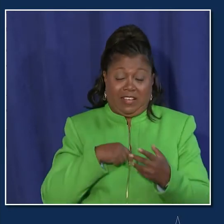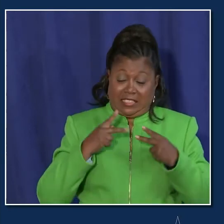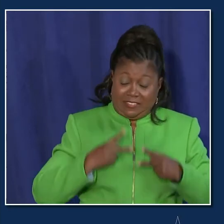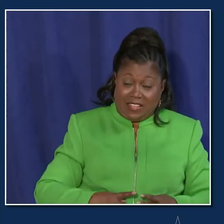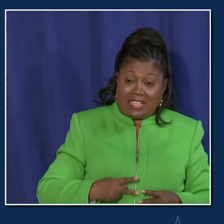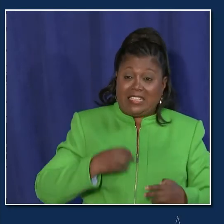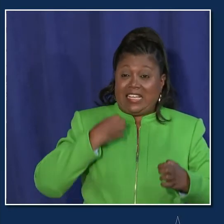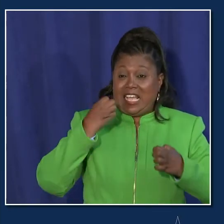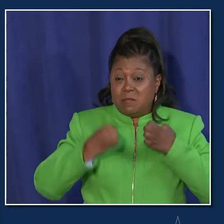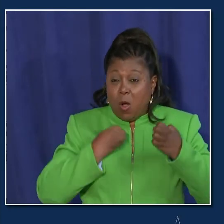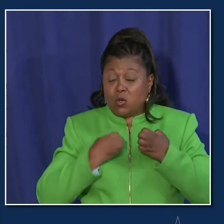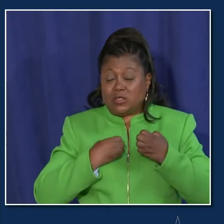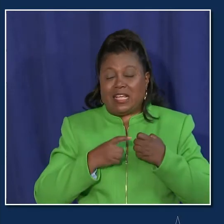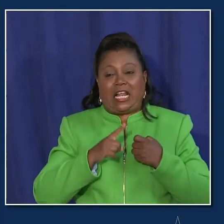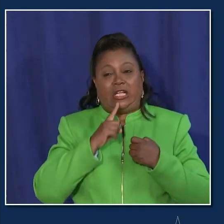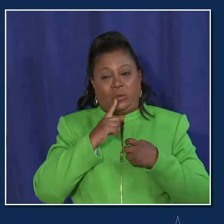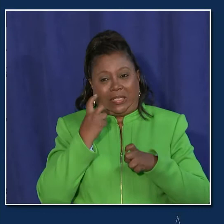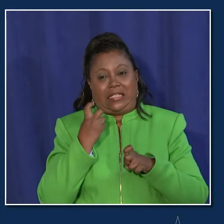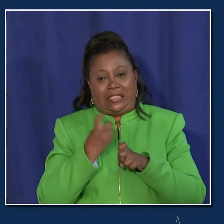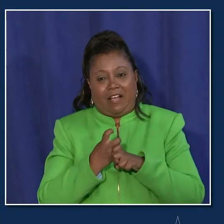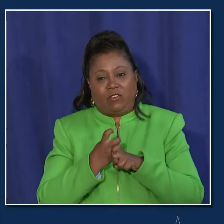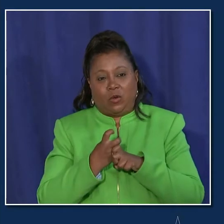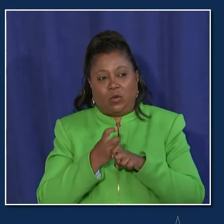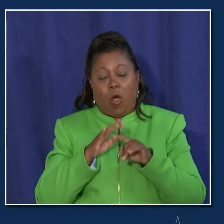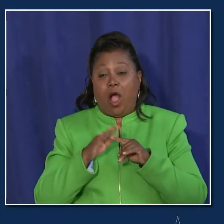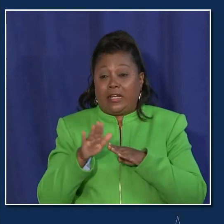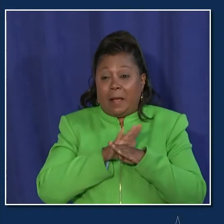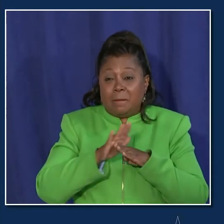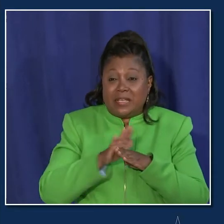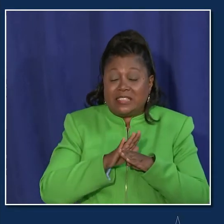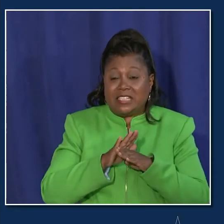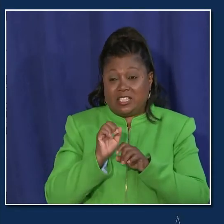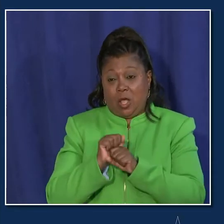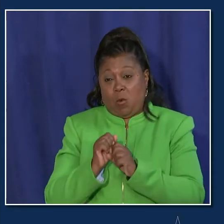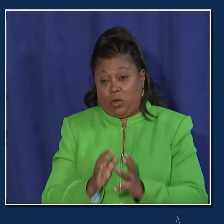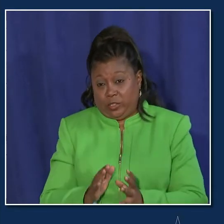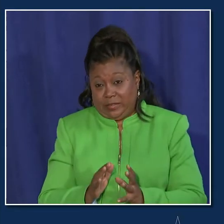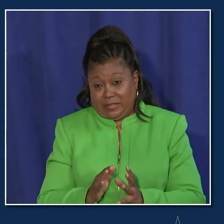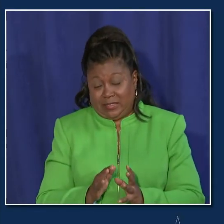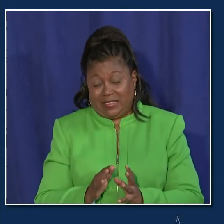physically, emotionally, but it's really difficult on our businesses and our workers.